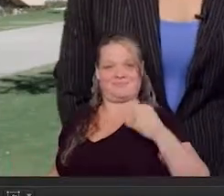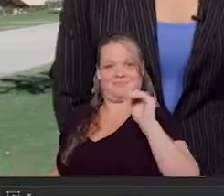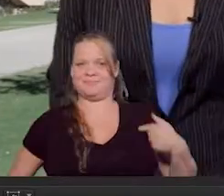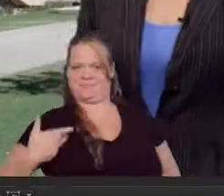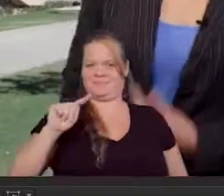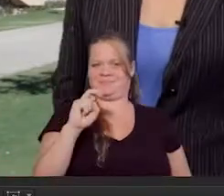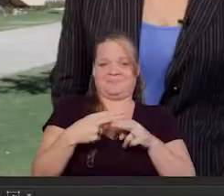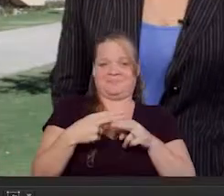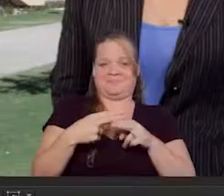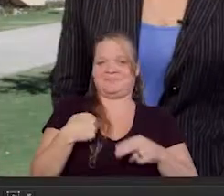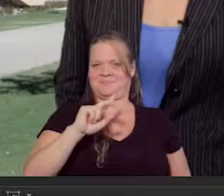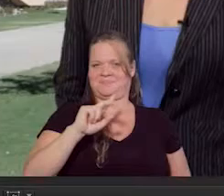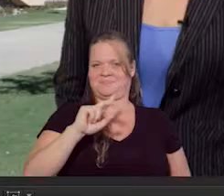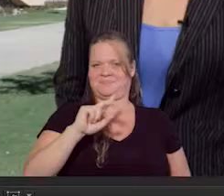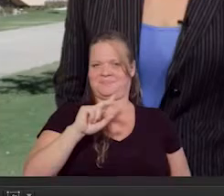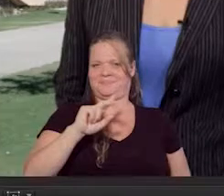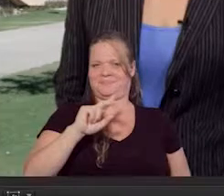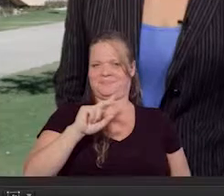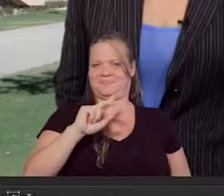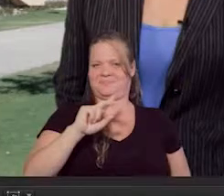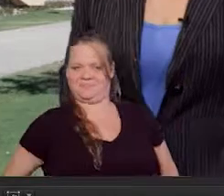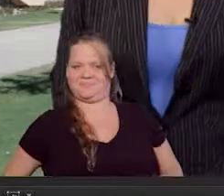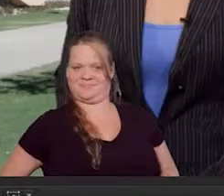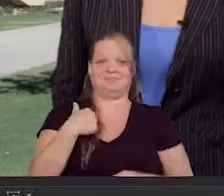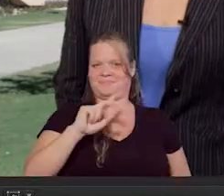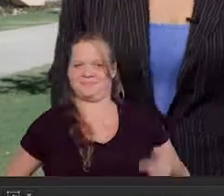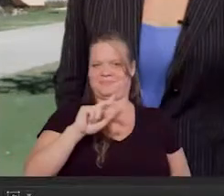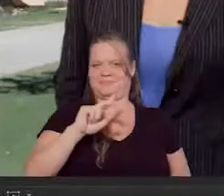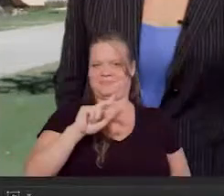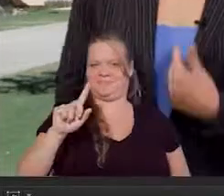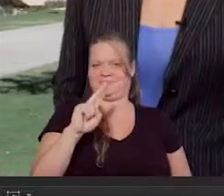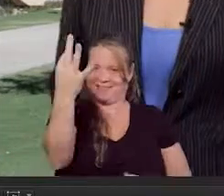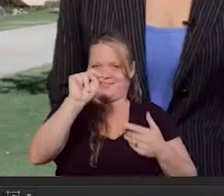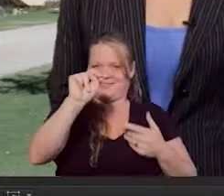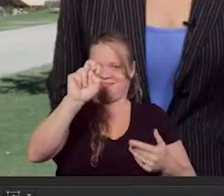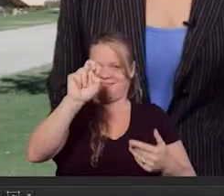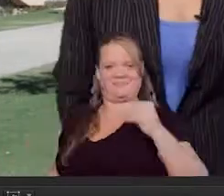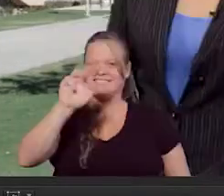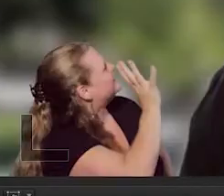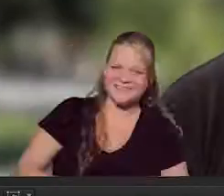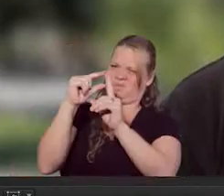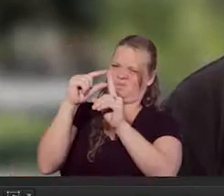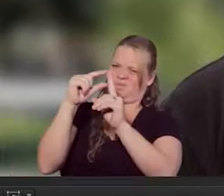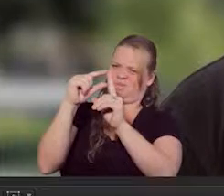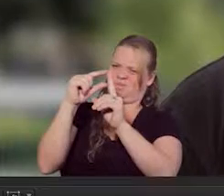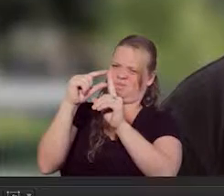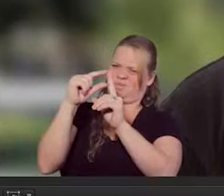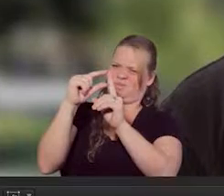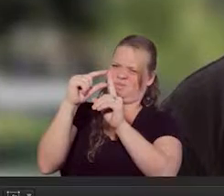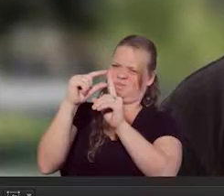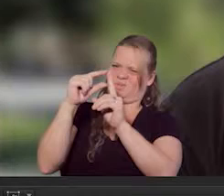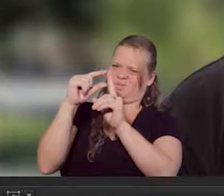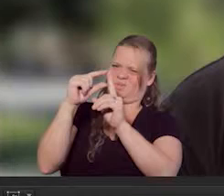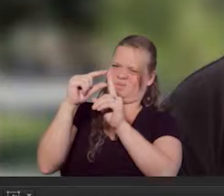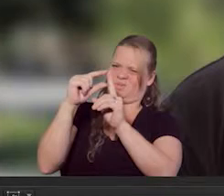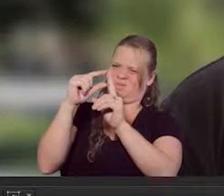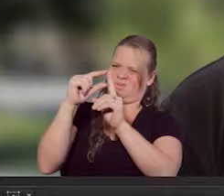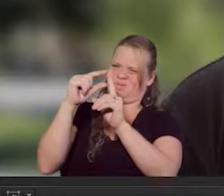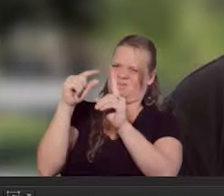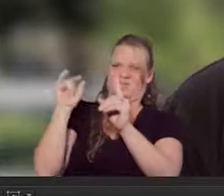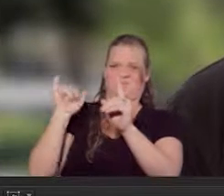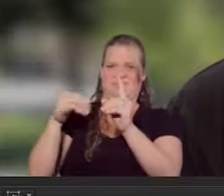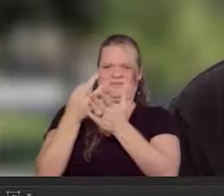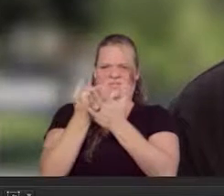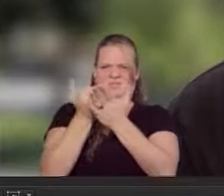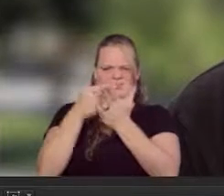here we go. We're going to start again. All right, we're going to start again now with B roll this time. So now I need to hear what they're saying.